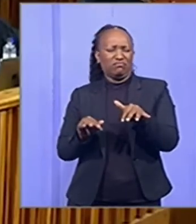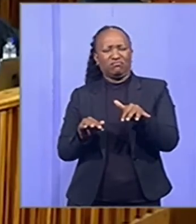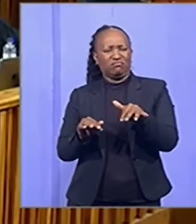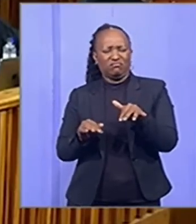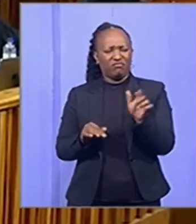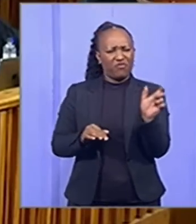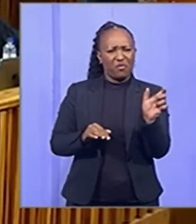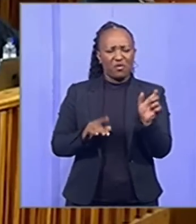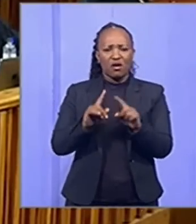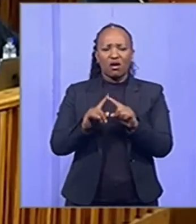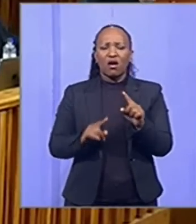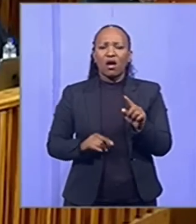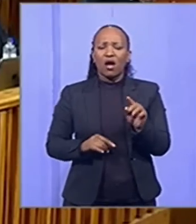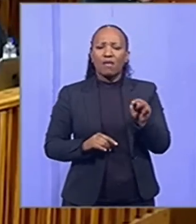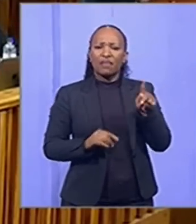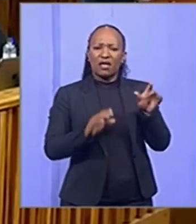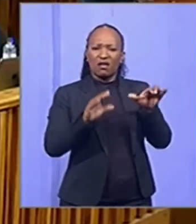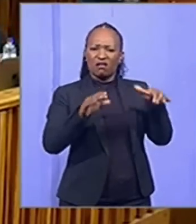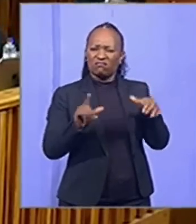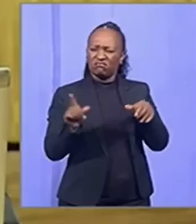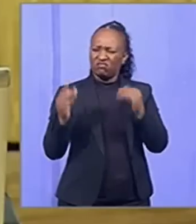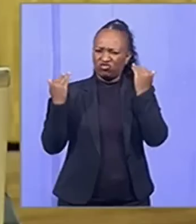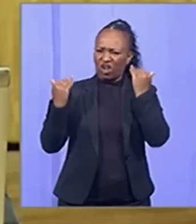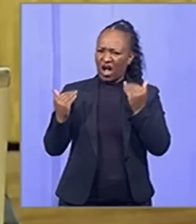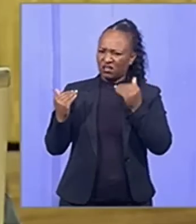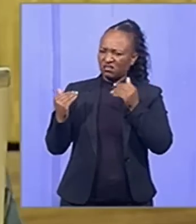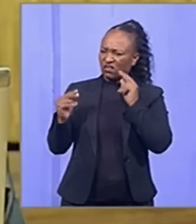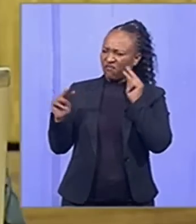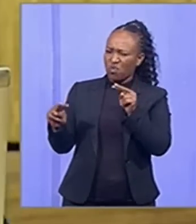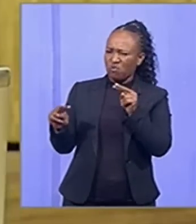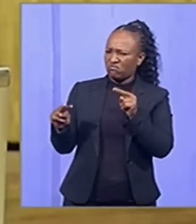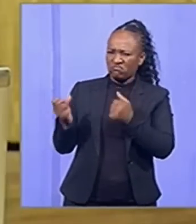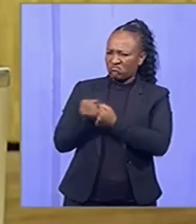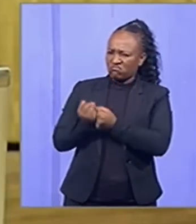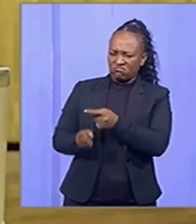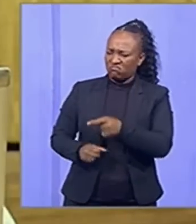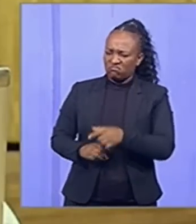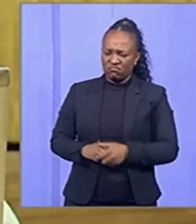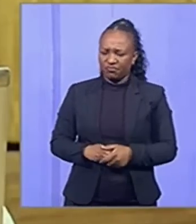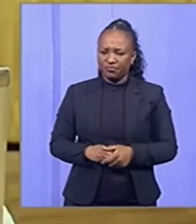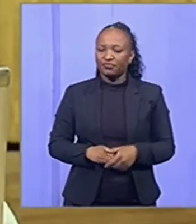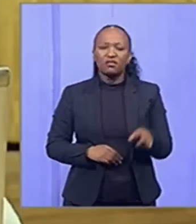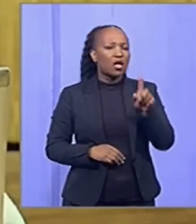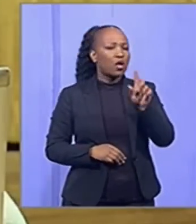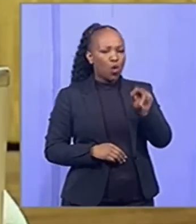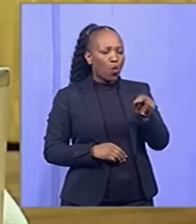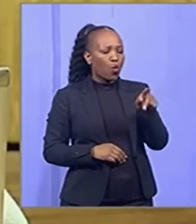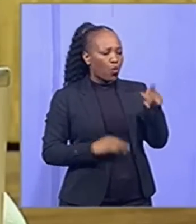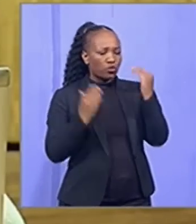MK ha le dumelane le maikutlo ana a moahlodi. That's not the issue before you believe. The issue is whether